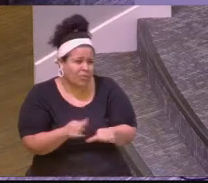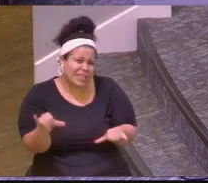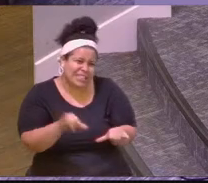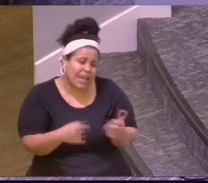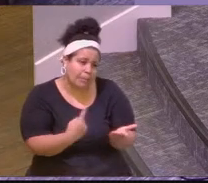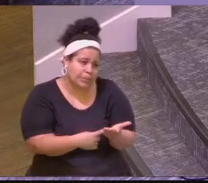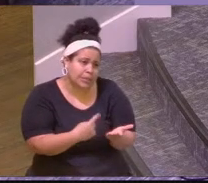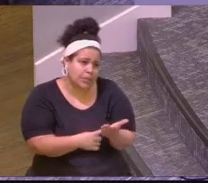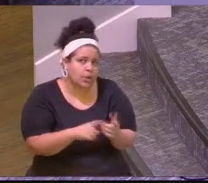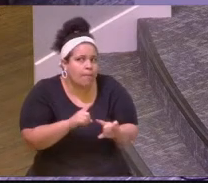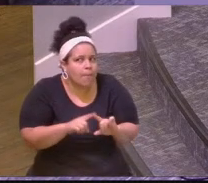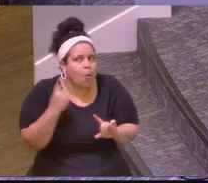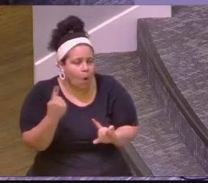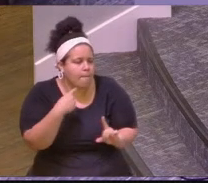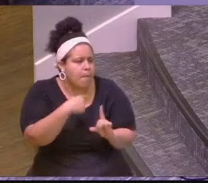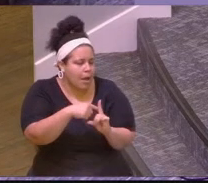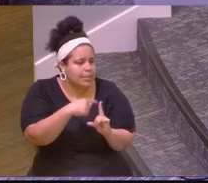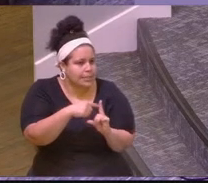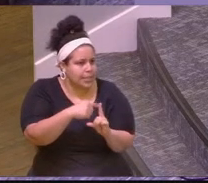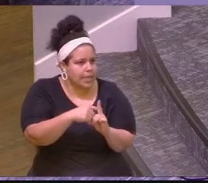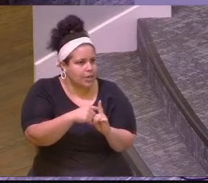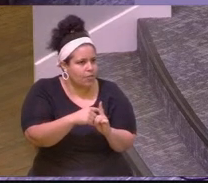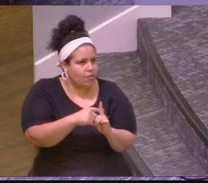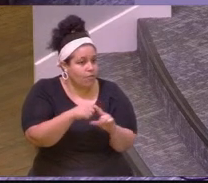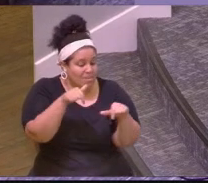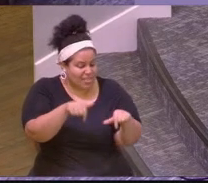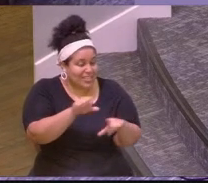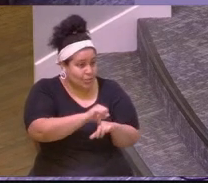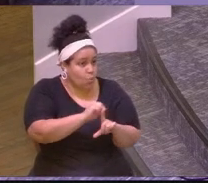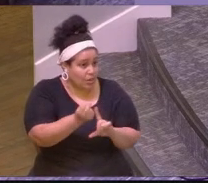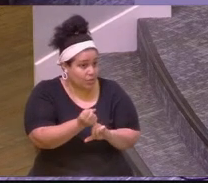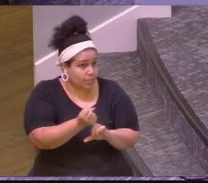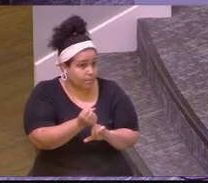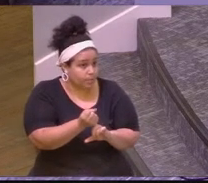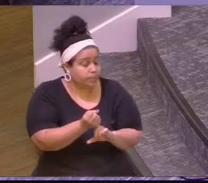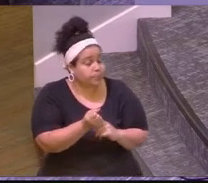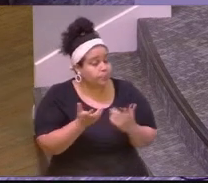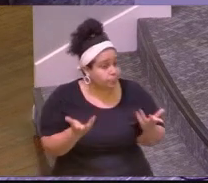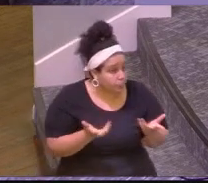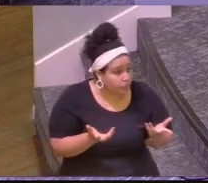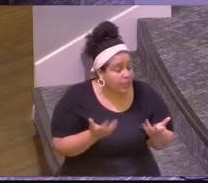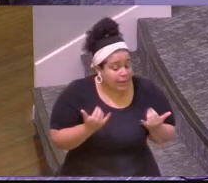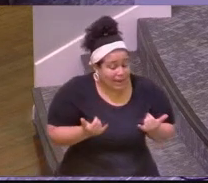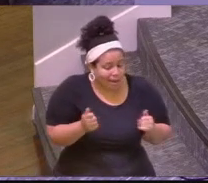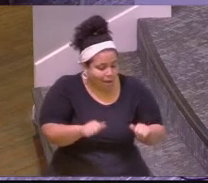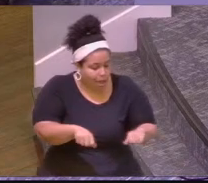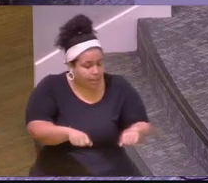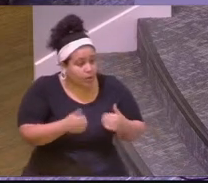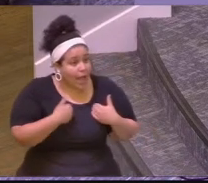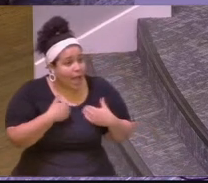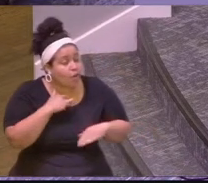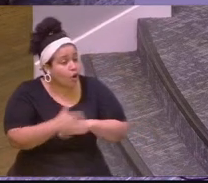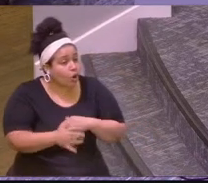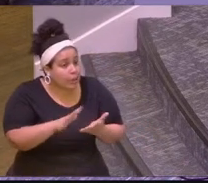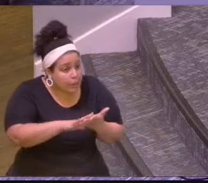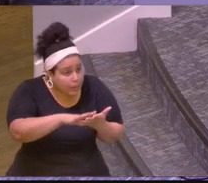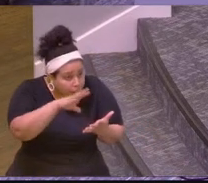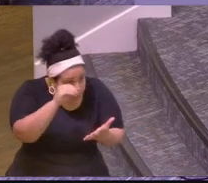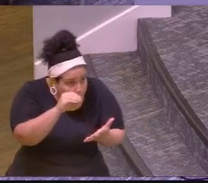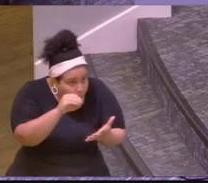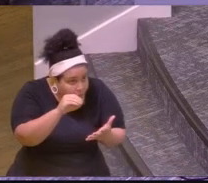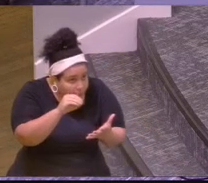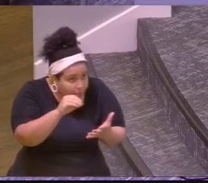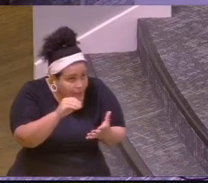came out of these situations was that we are able to now have an early learning center on the east